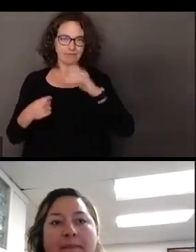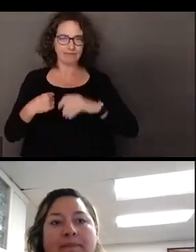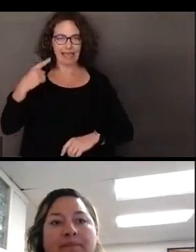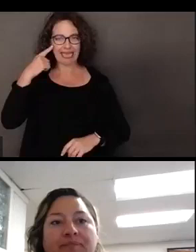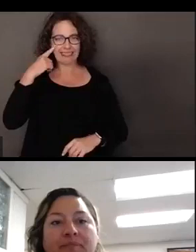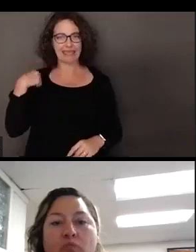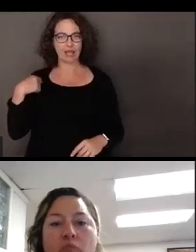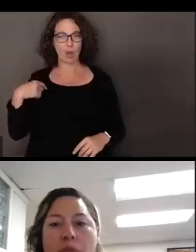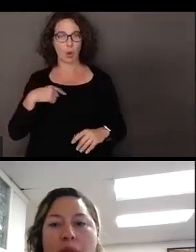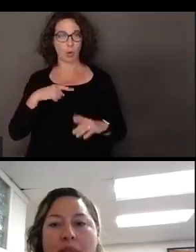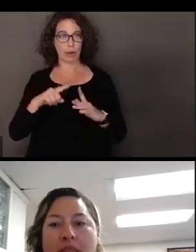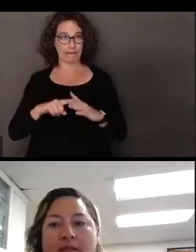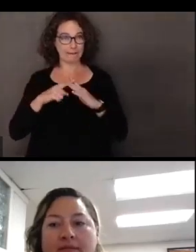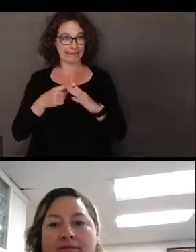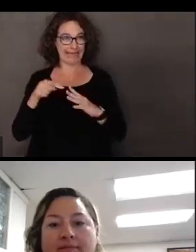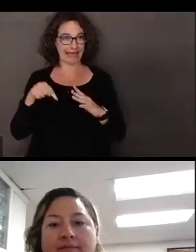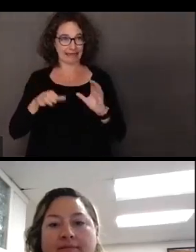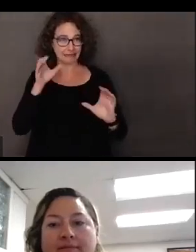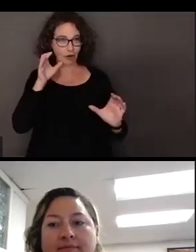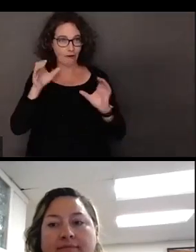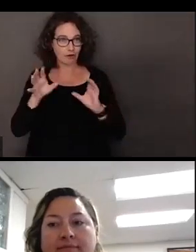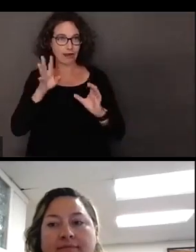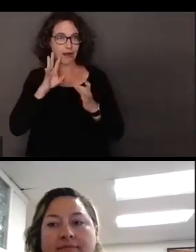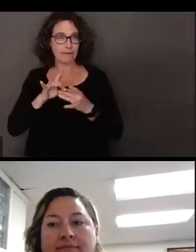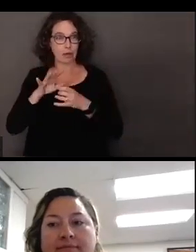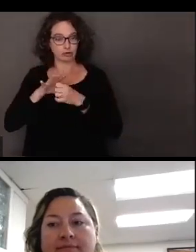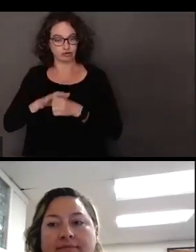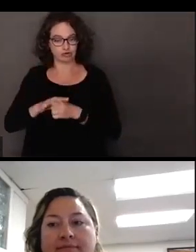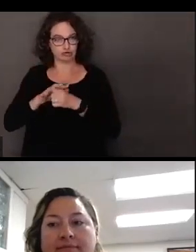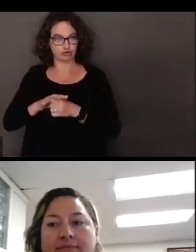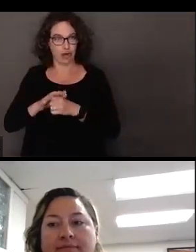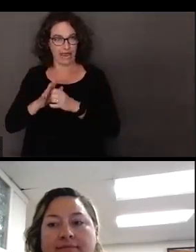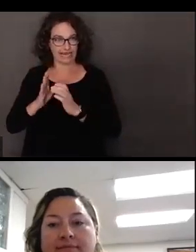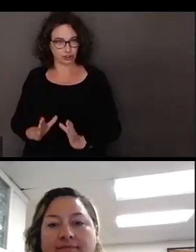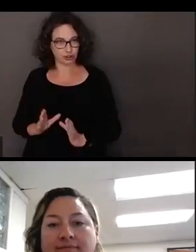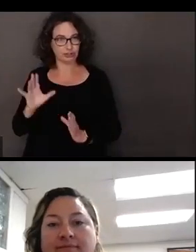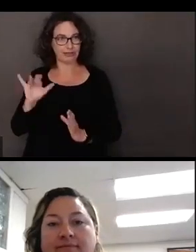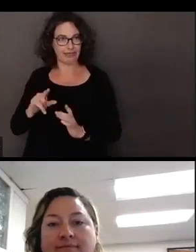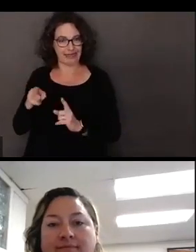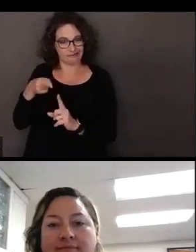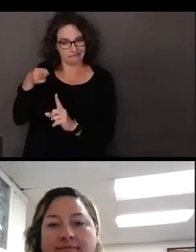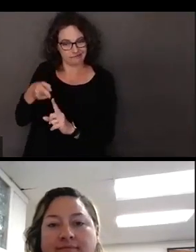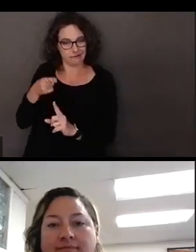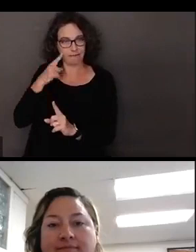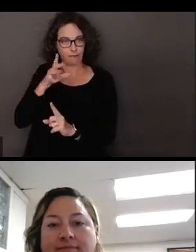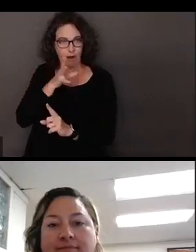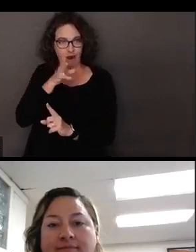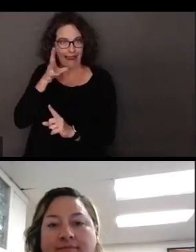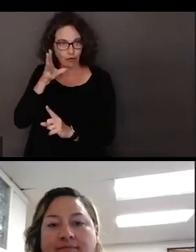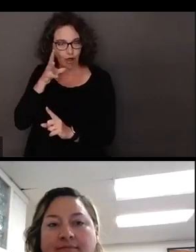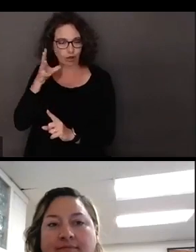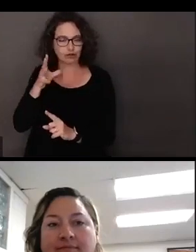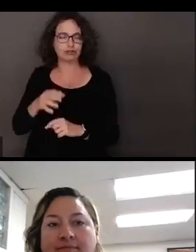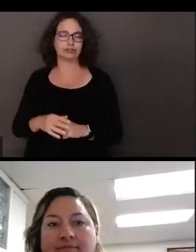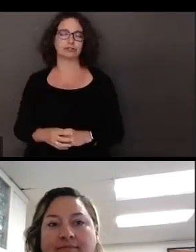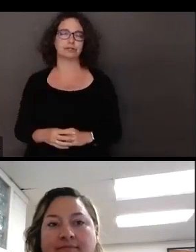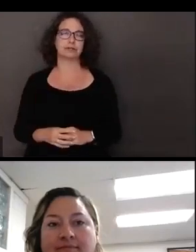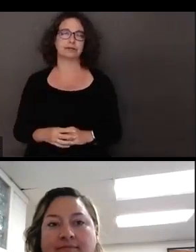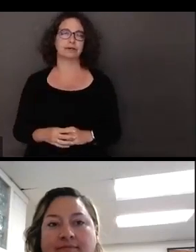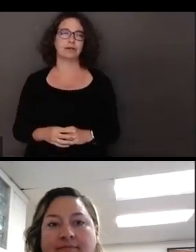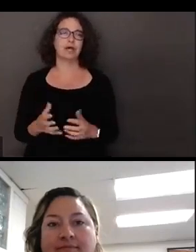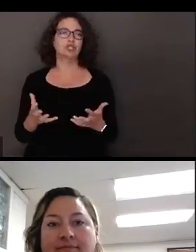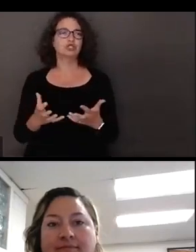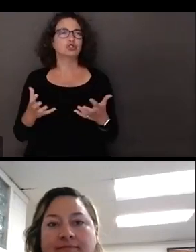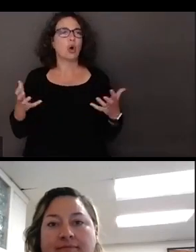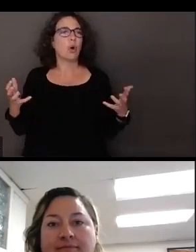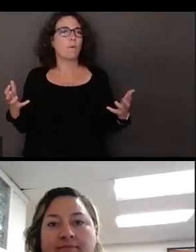this conversation talking about some of those stressors that are super unique to agriculture as an occupation, and so much about